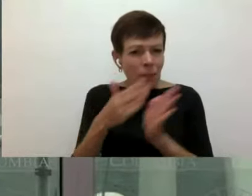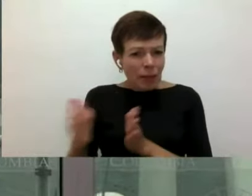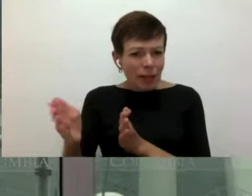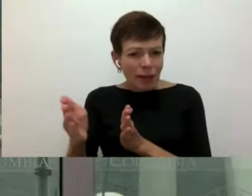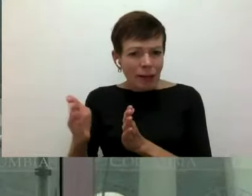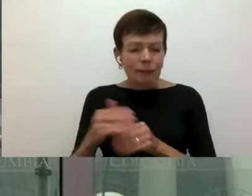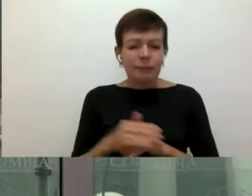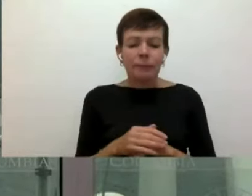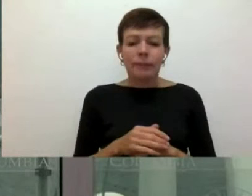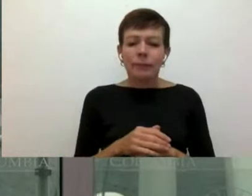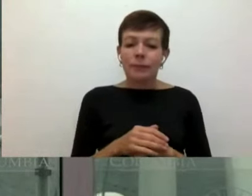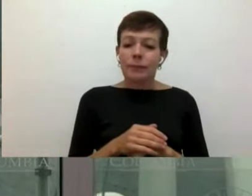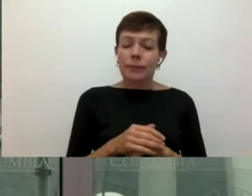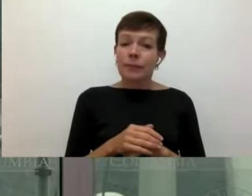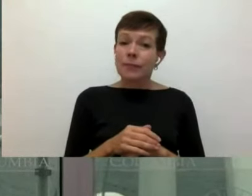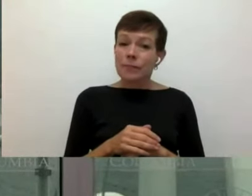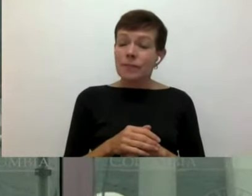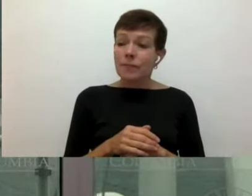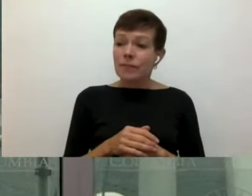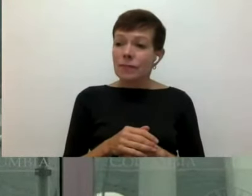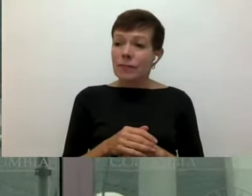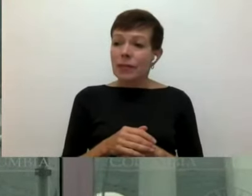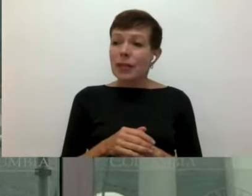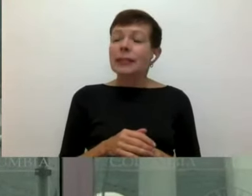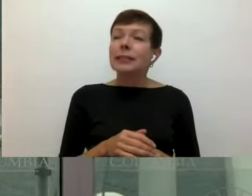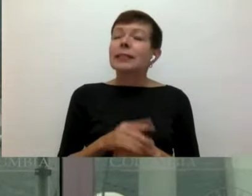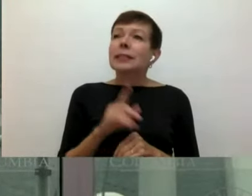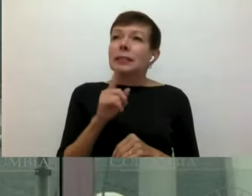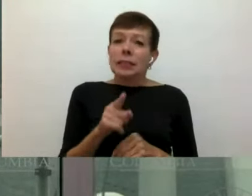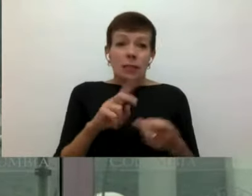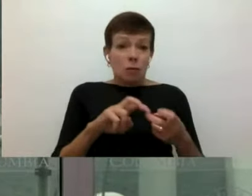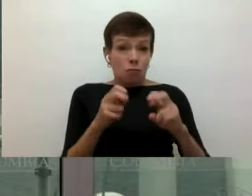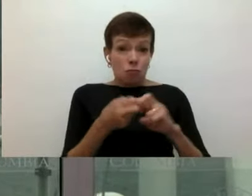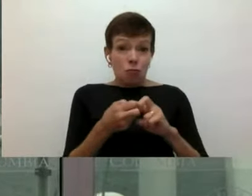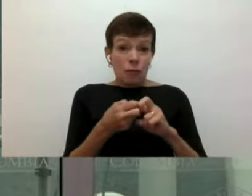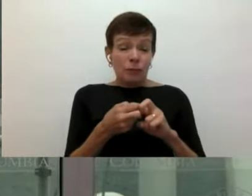have a plan. And part of the challenge of having people